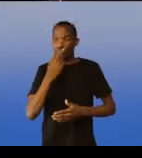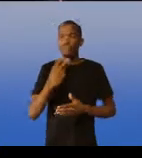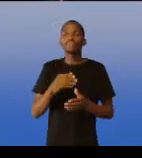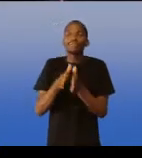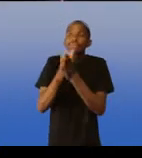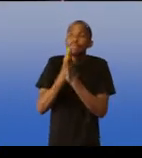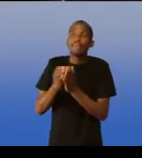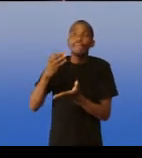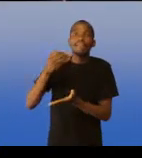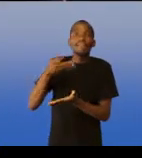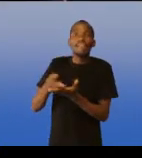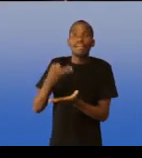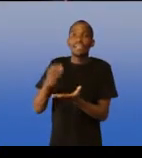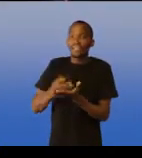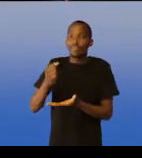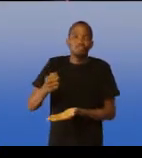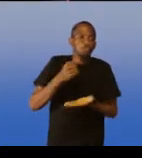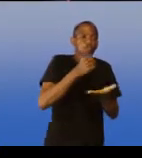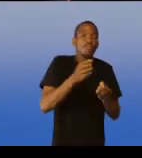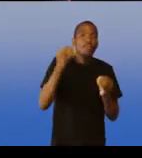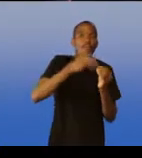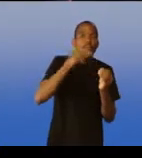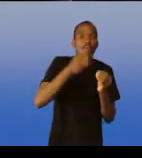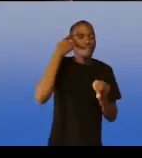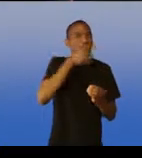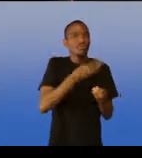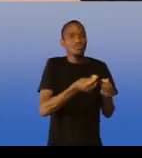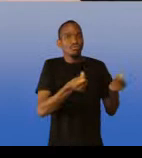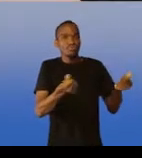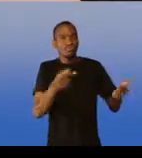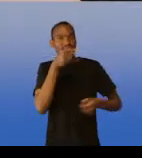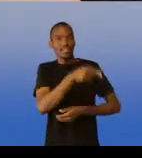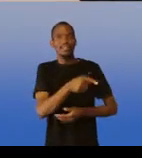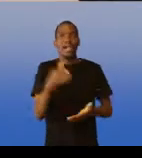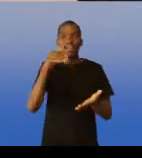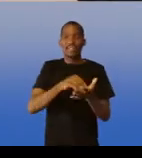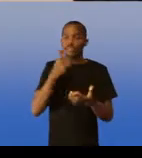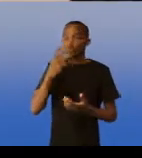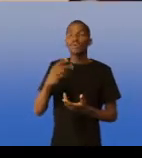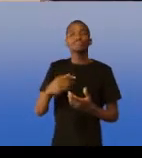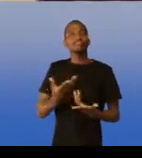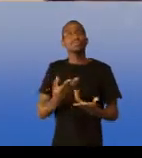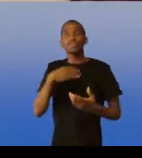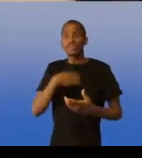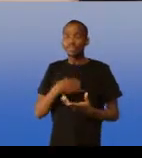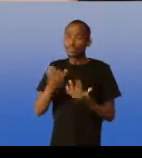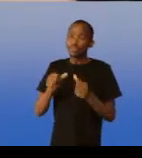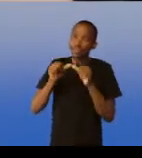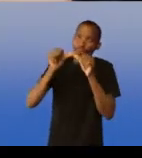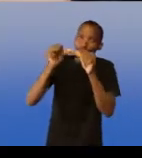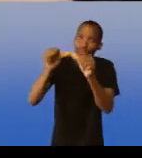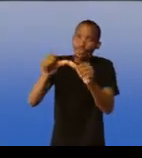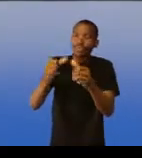additional funding. And because of the success of PEPFAR, the initial round, Congress was more than willing to continue on